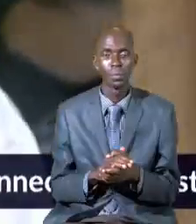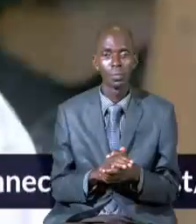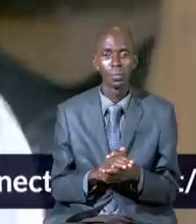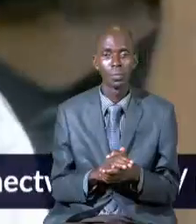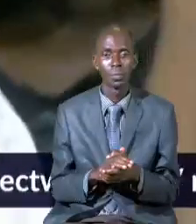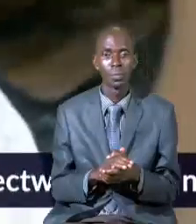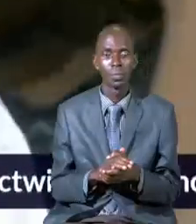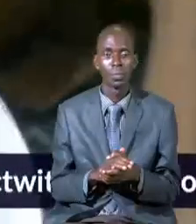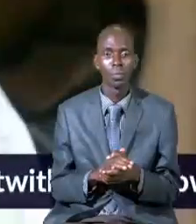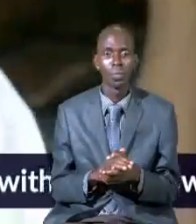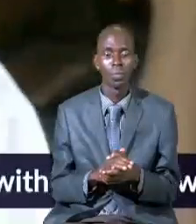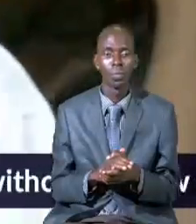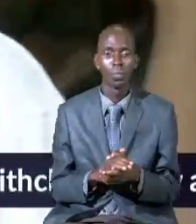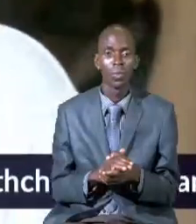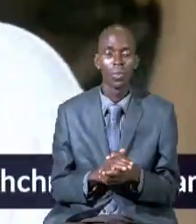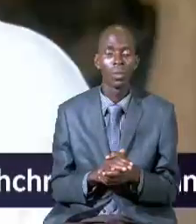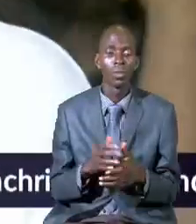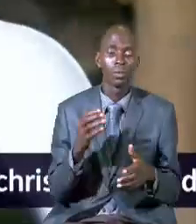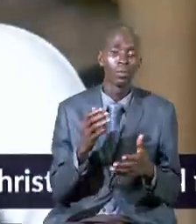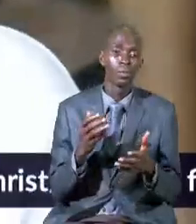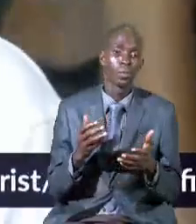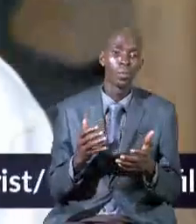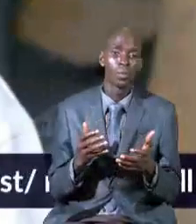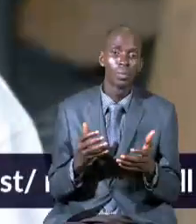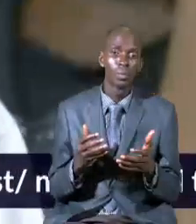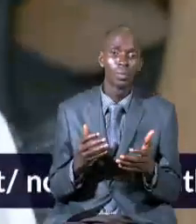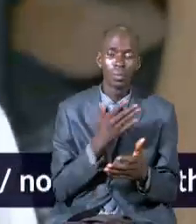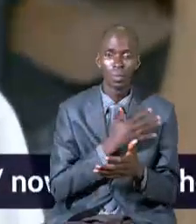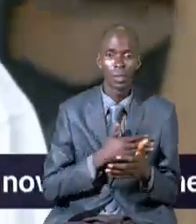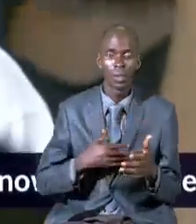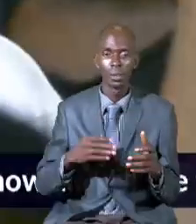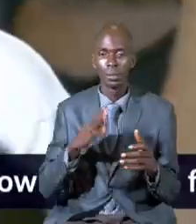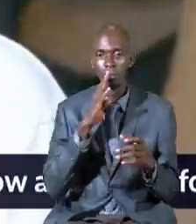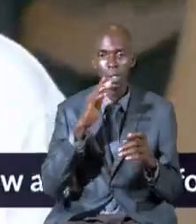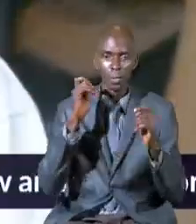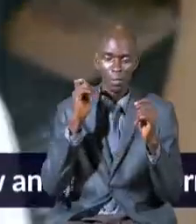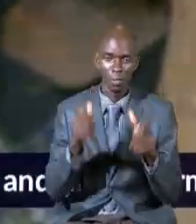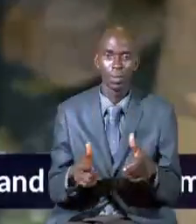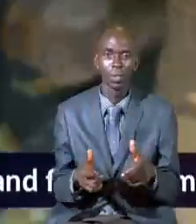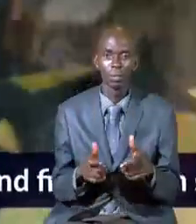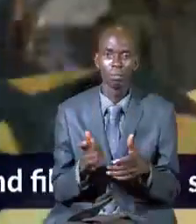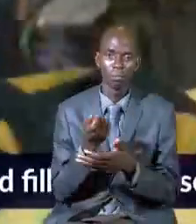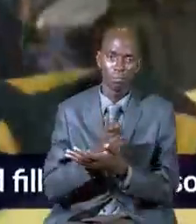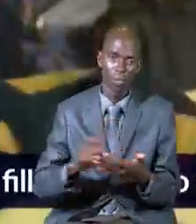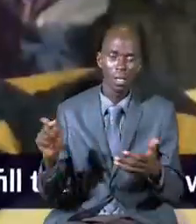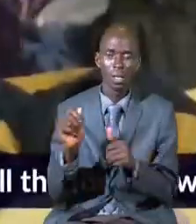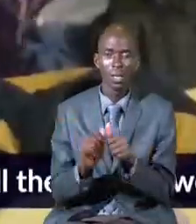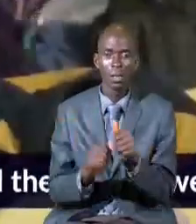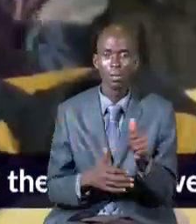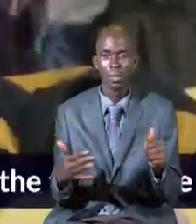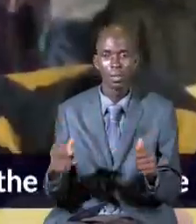Counselors on my left, can you please signify if we have taken all the details? Can I